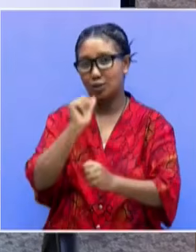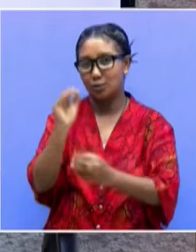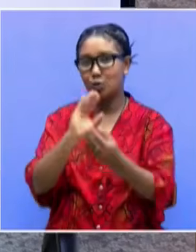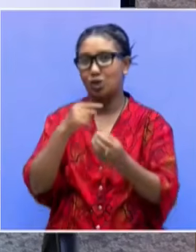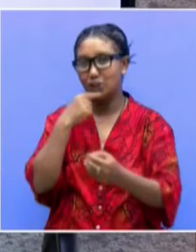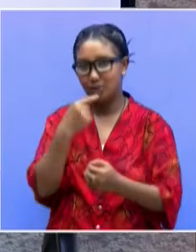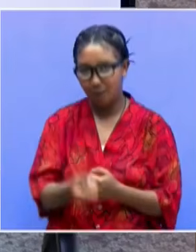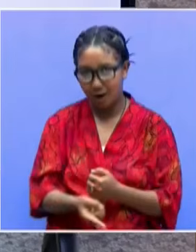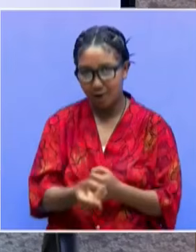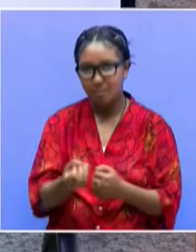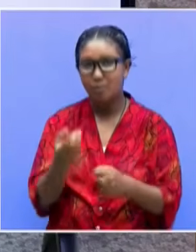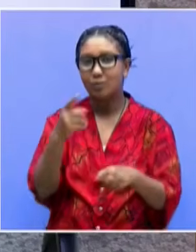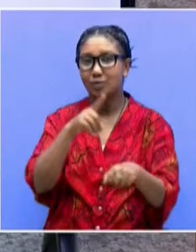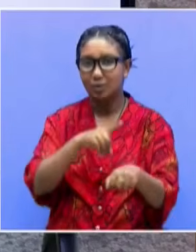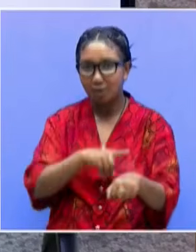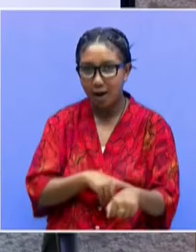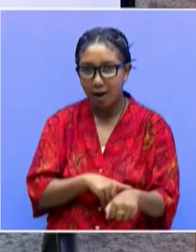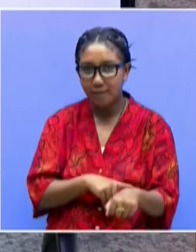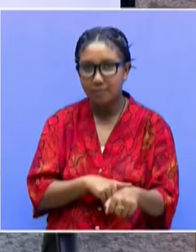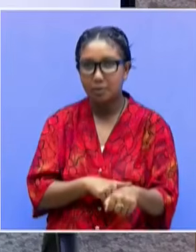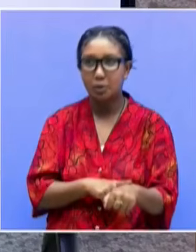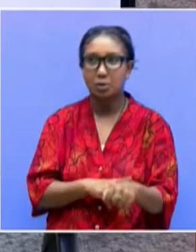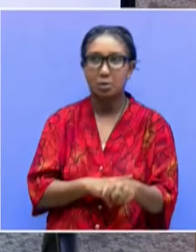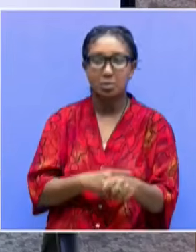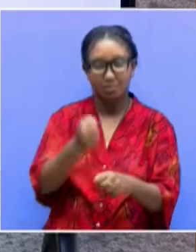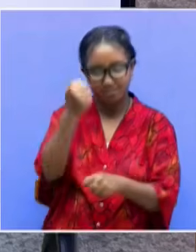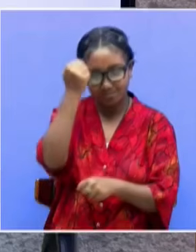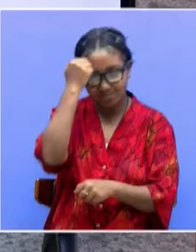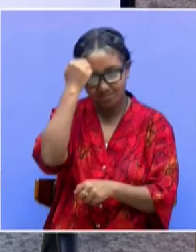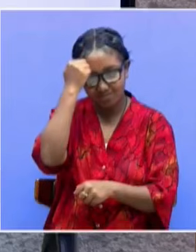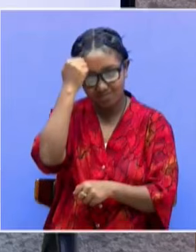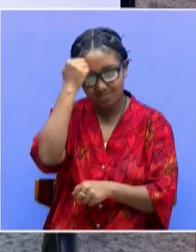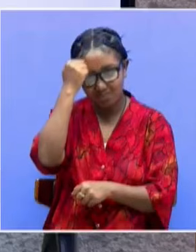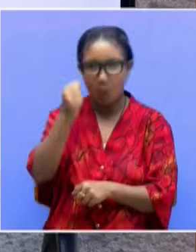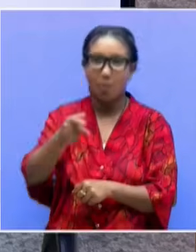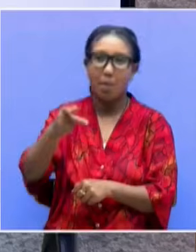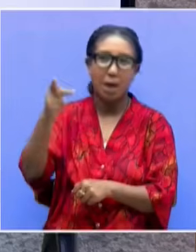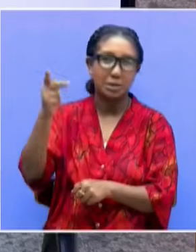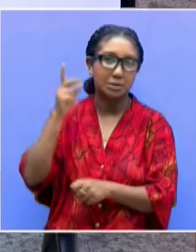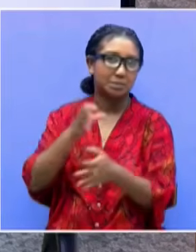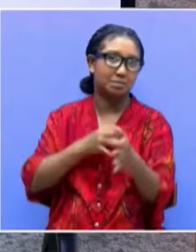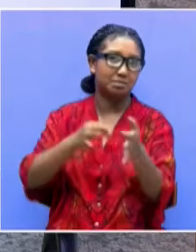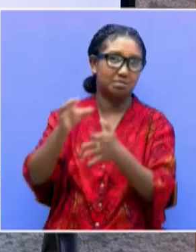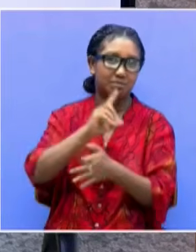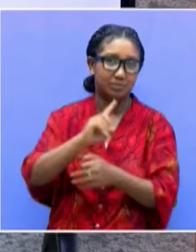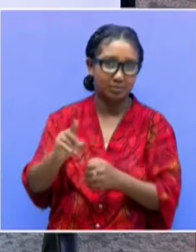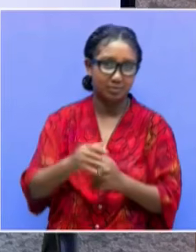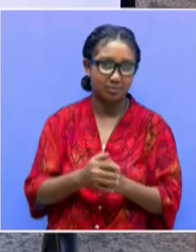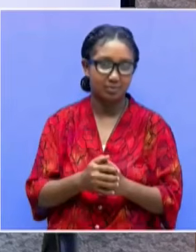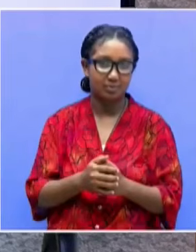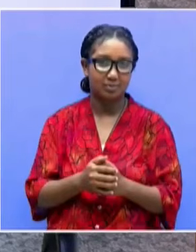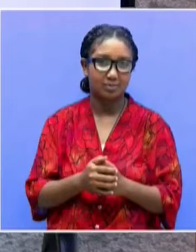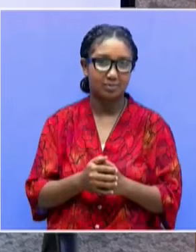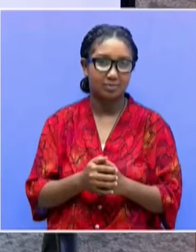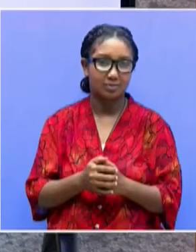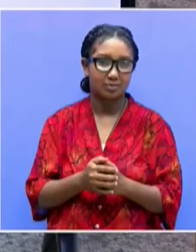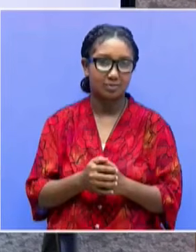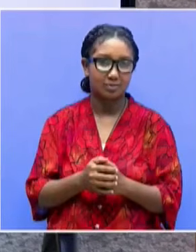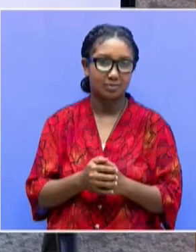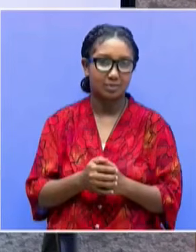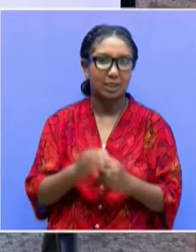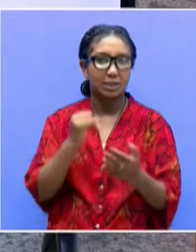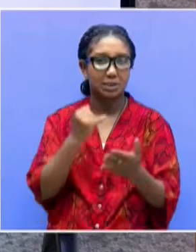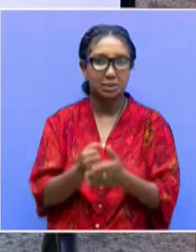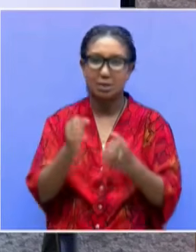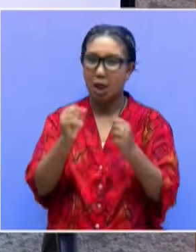condition. Most of it is all about a regret or telling a past activity or past experience. It